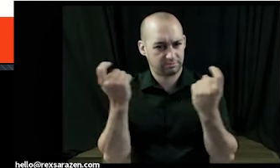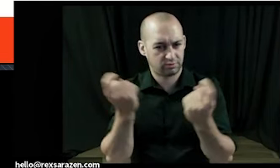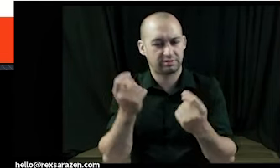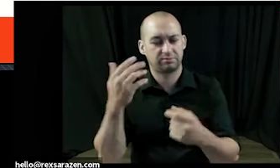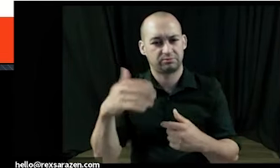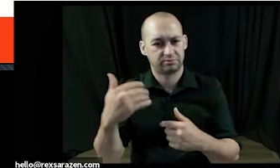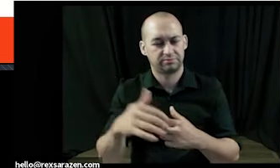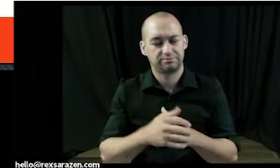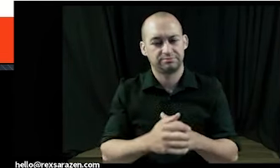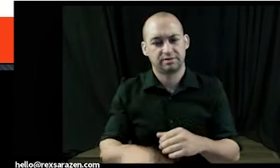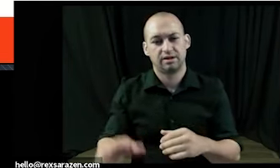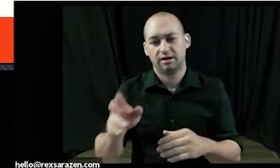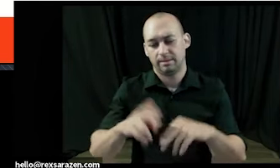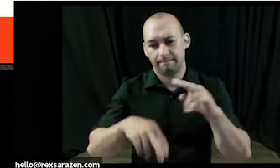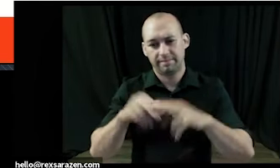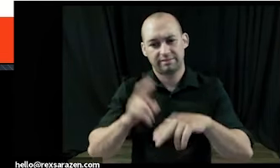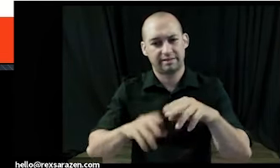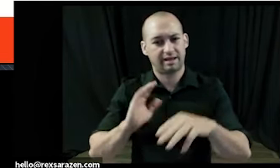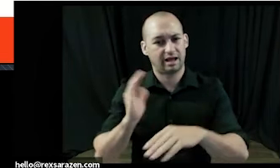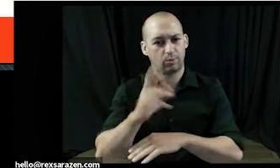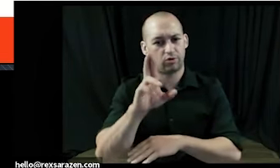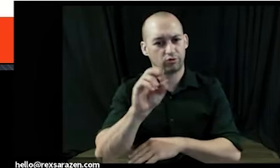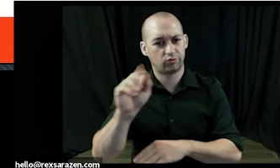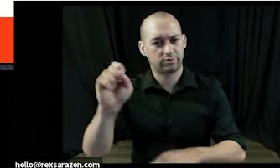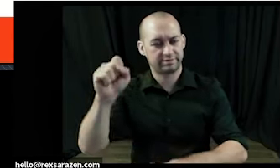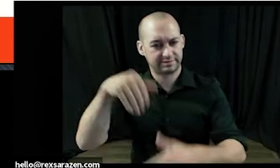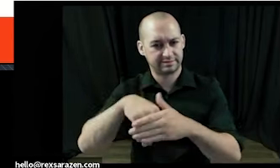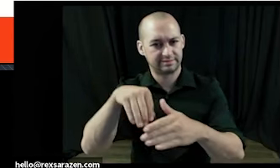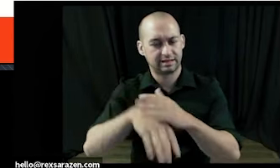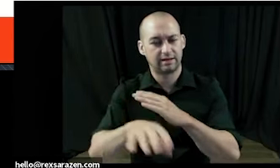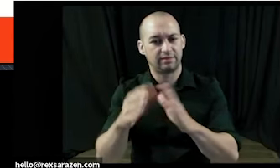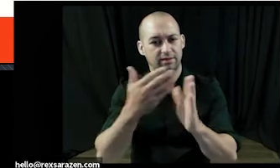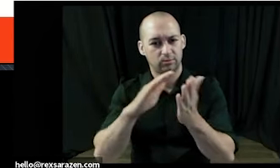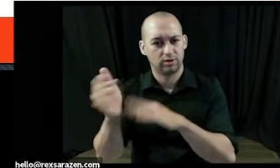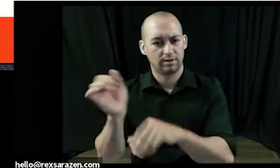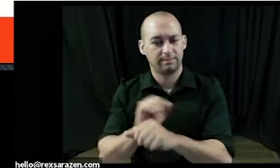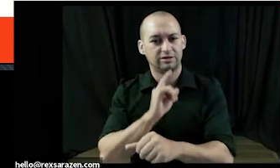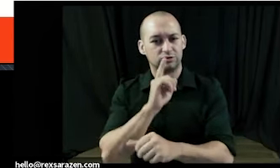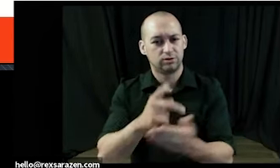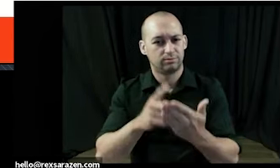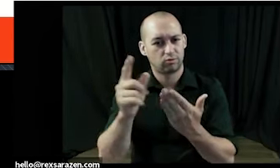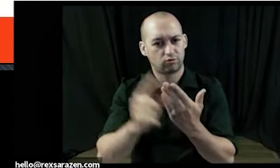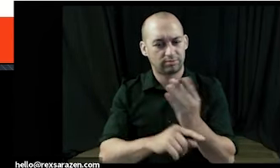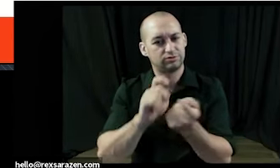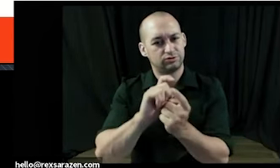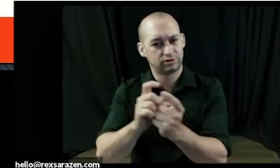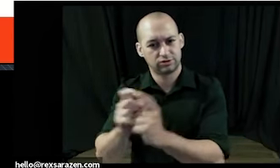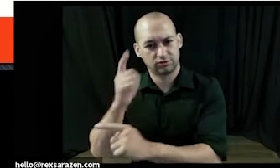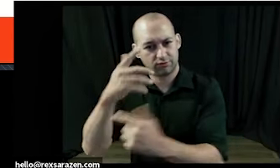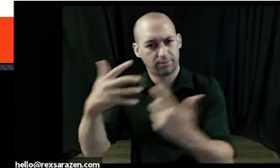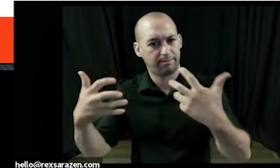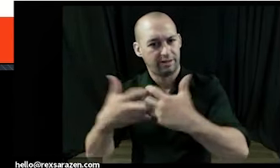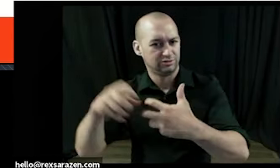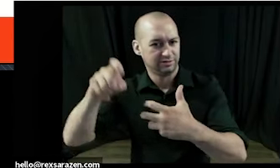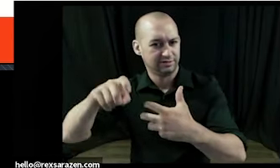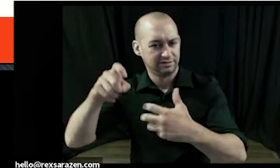lot of time building our roots into the communities and ensuring that our programs are evolving to match the needs of the communities